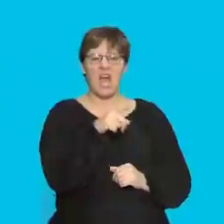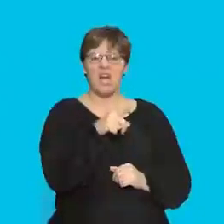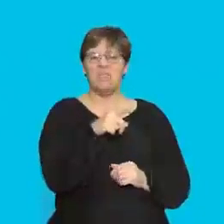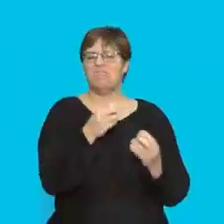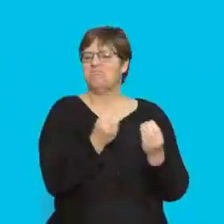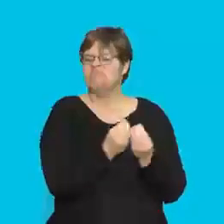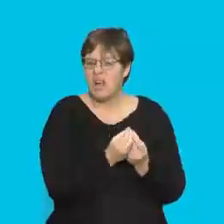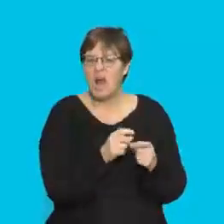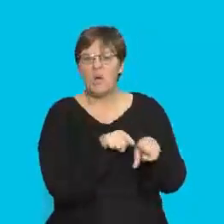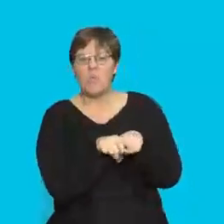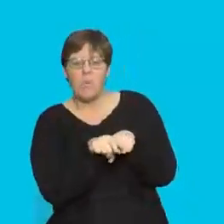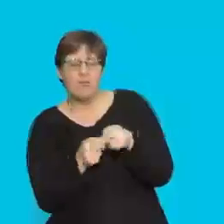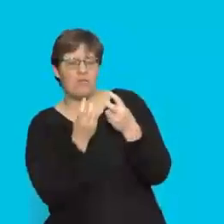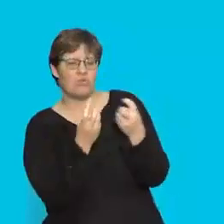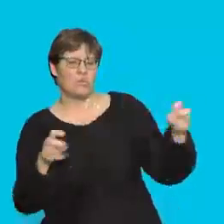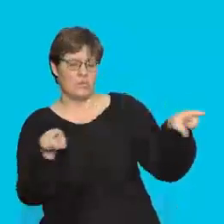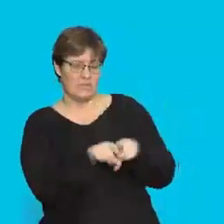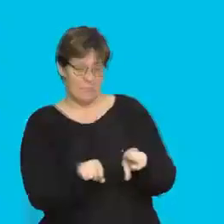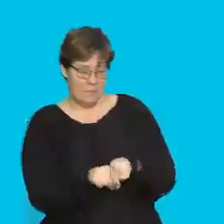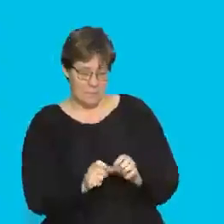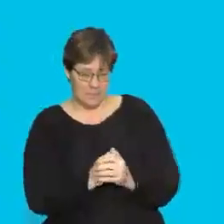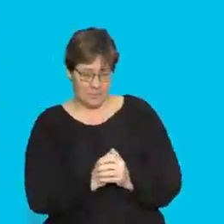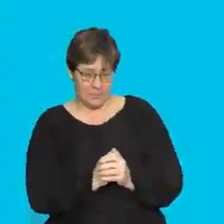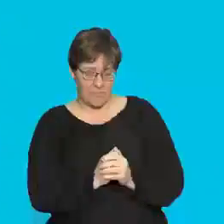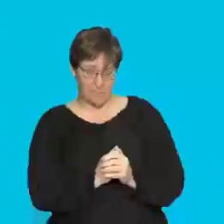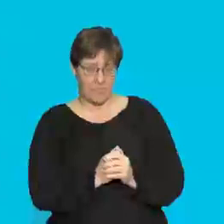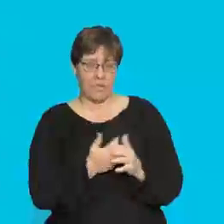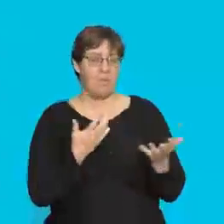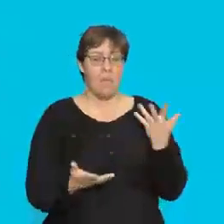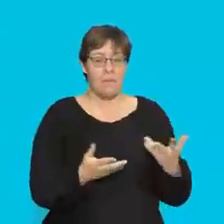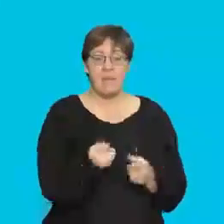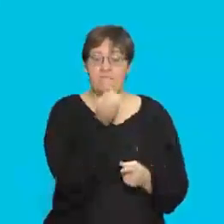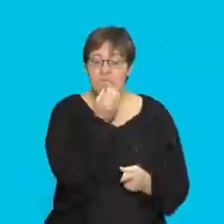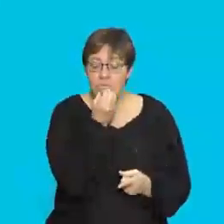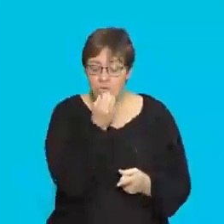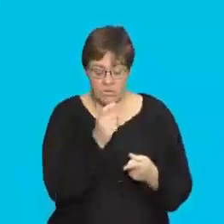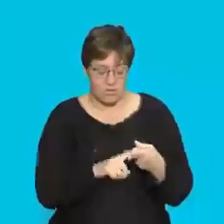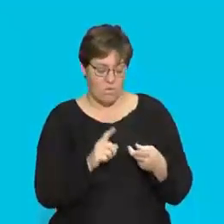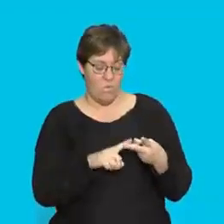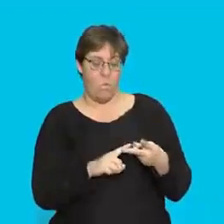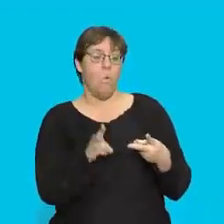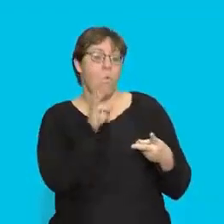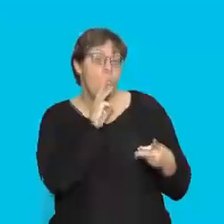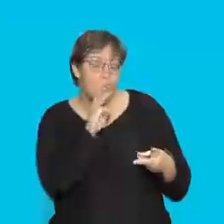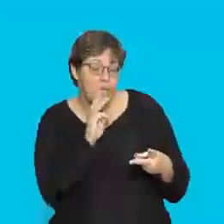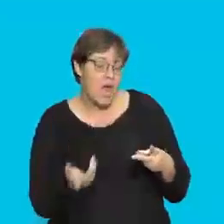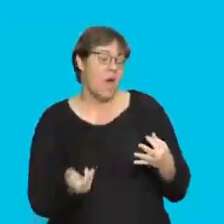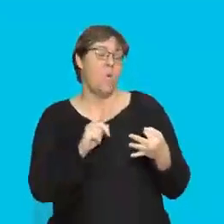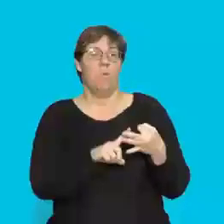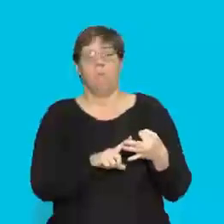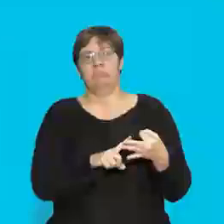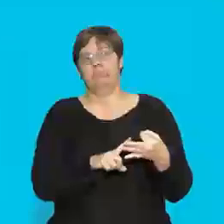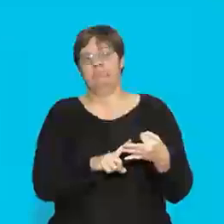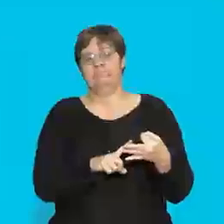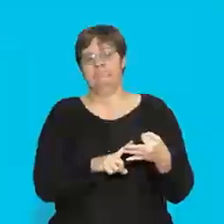to see organisms compete for the same resources. So maybe they're competing for